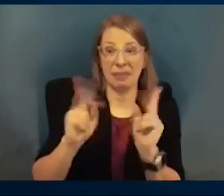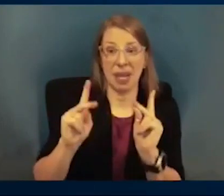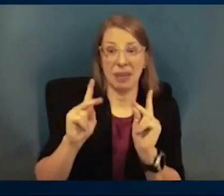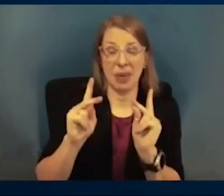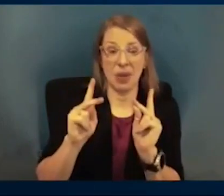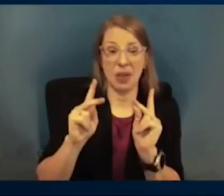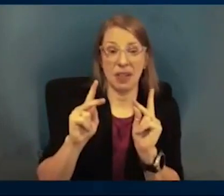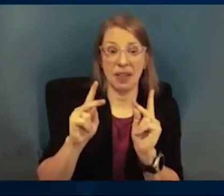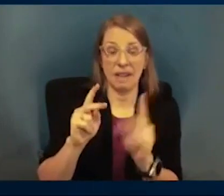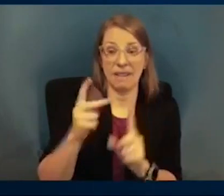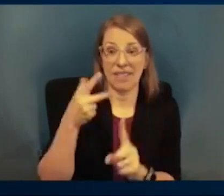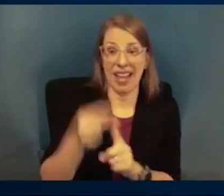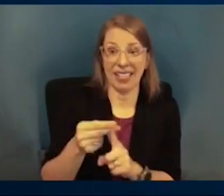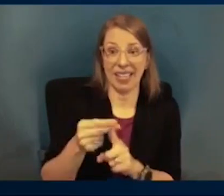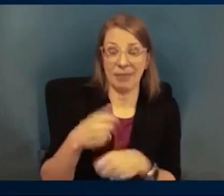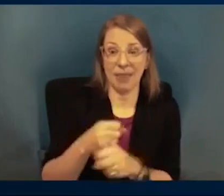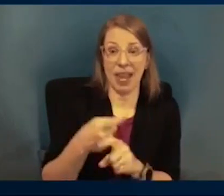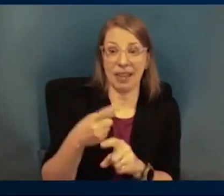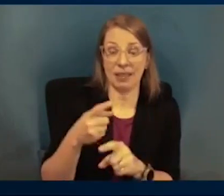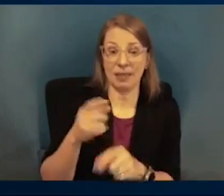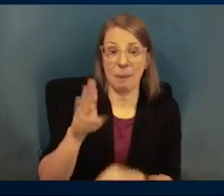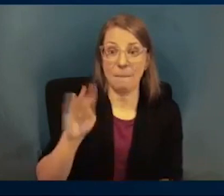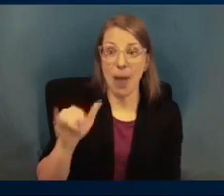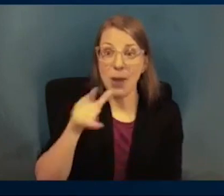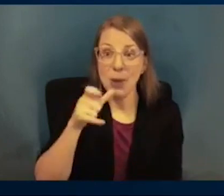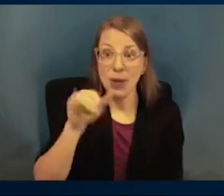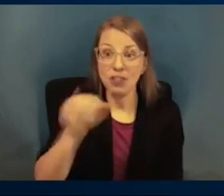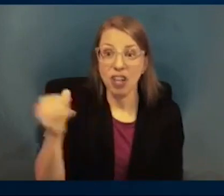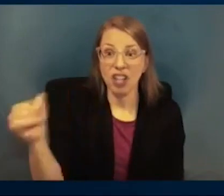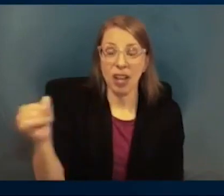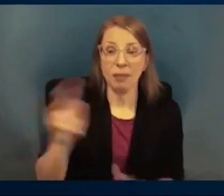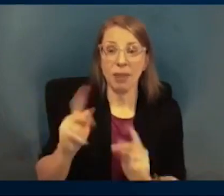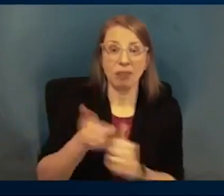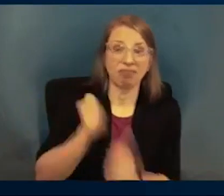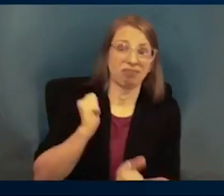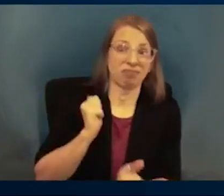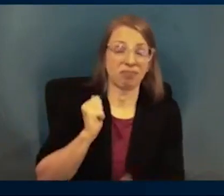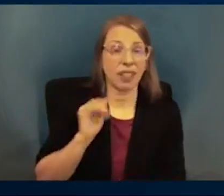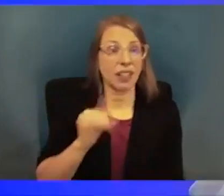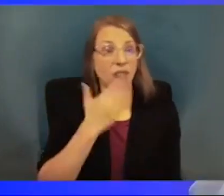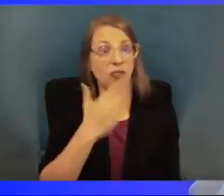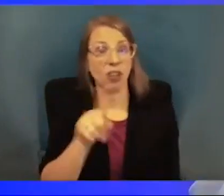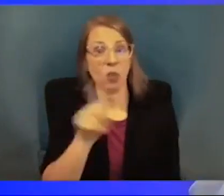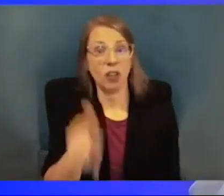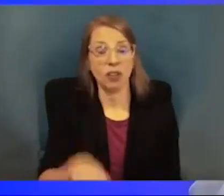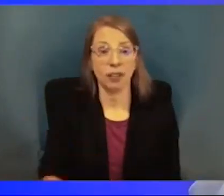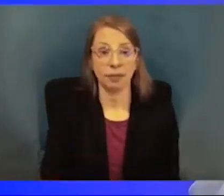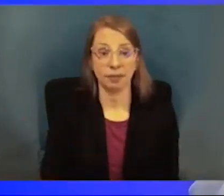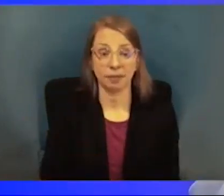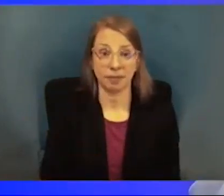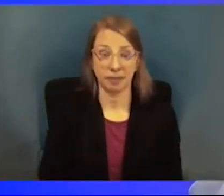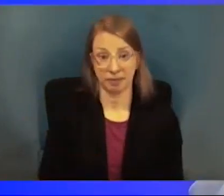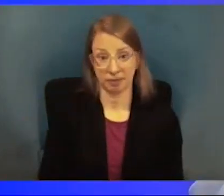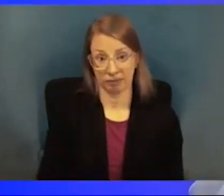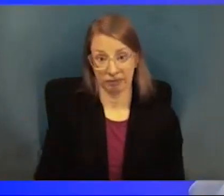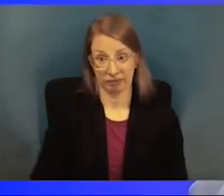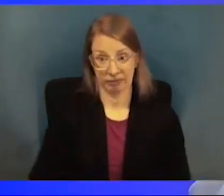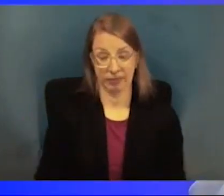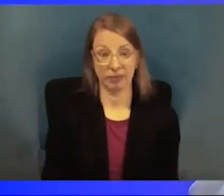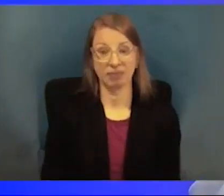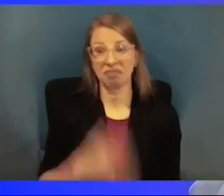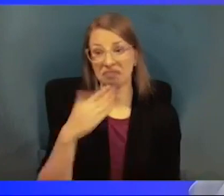by the same company? Oh, that's a good question. That is a good question. I mean, I believe